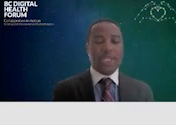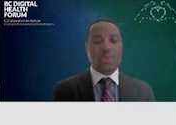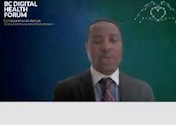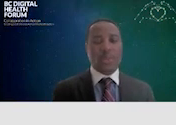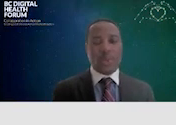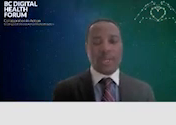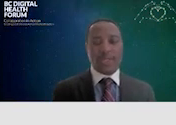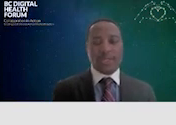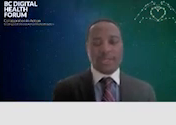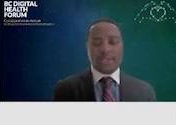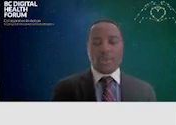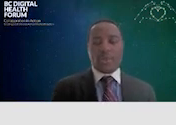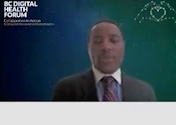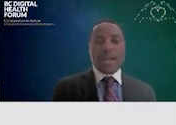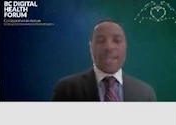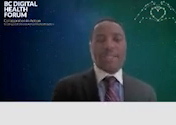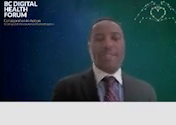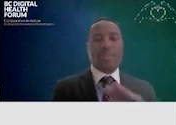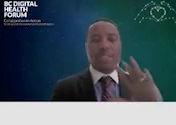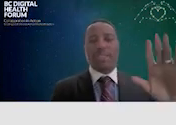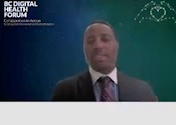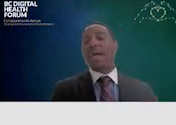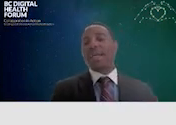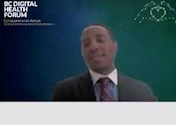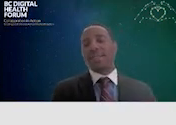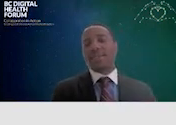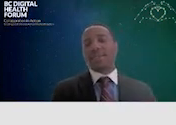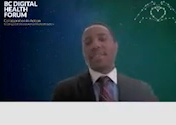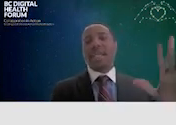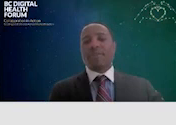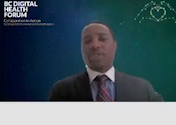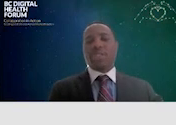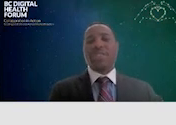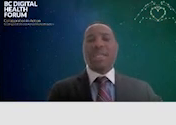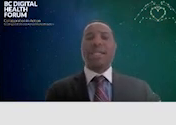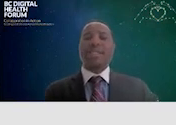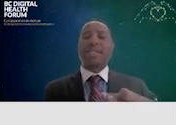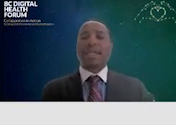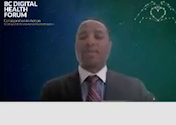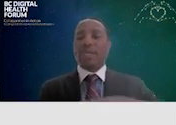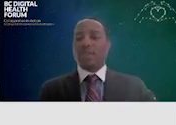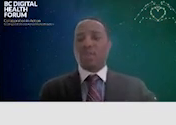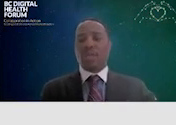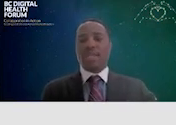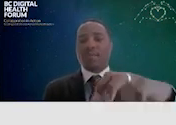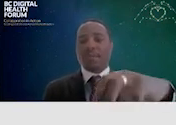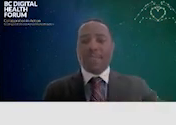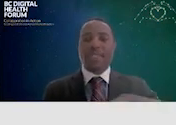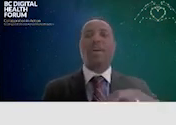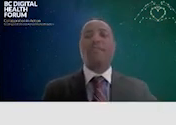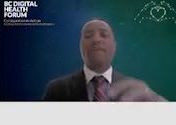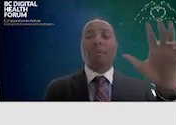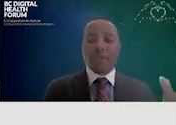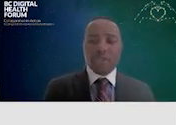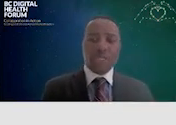from 811. So that is the patient side, leveraging the Health Connect registry